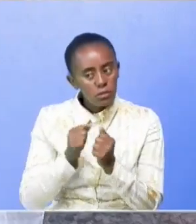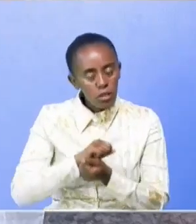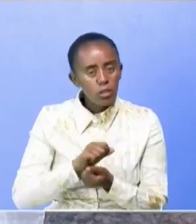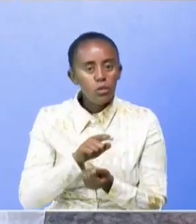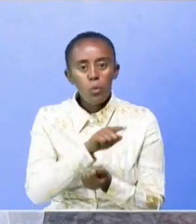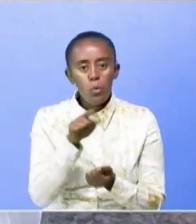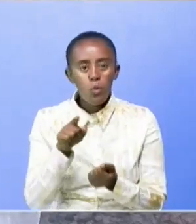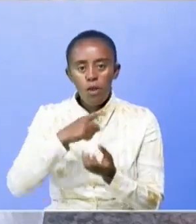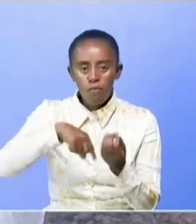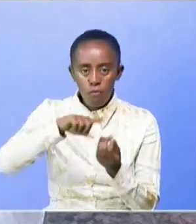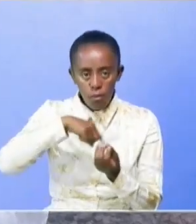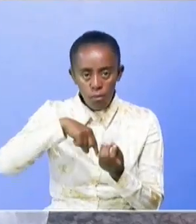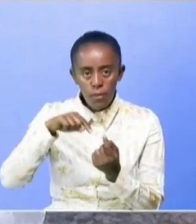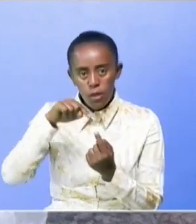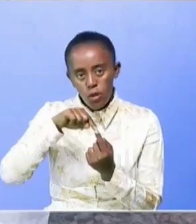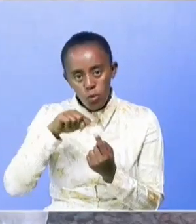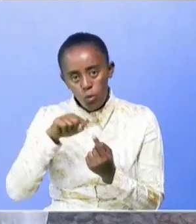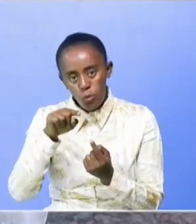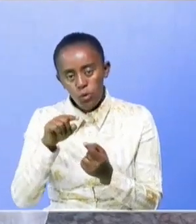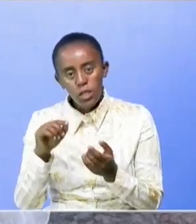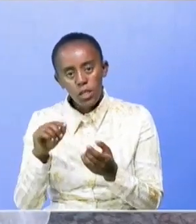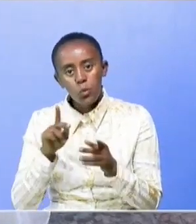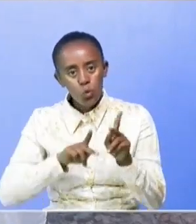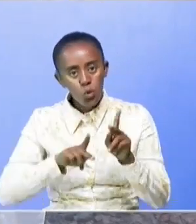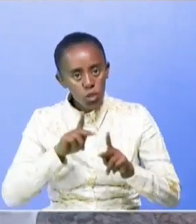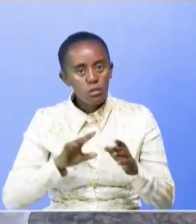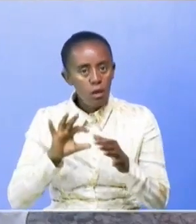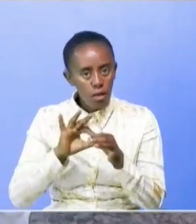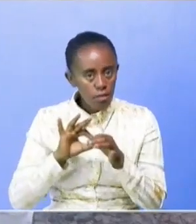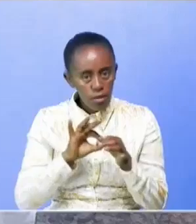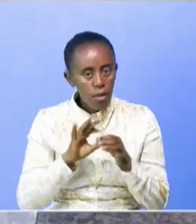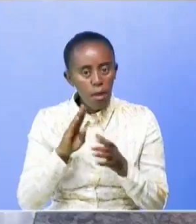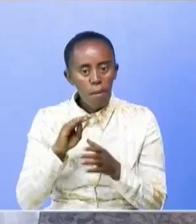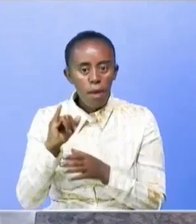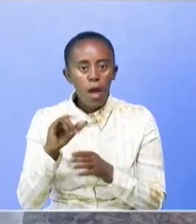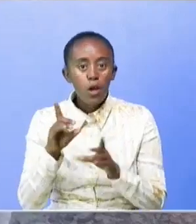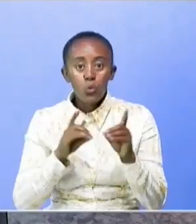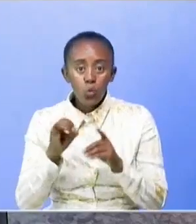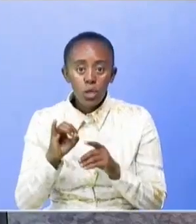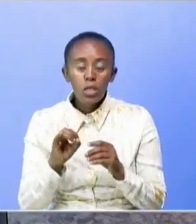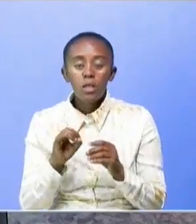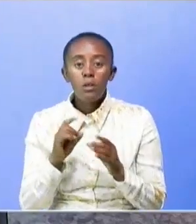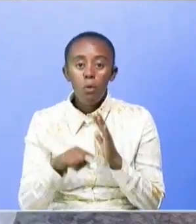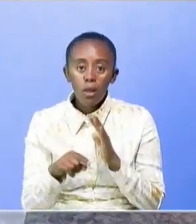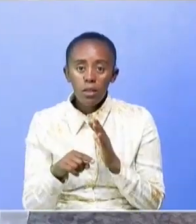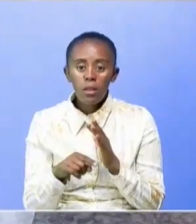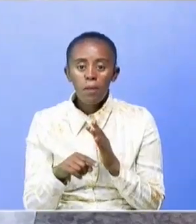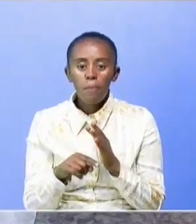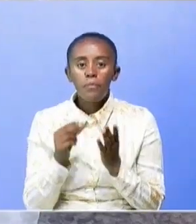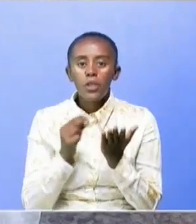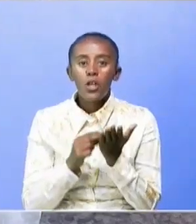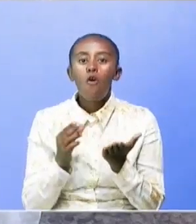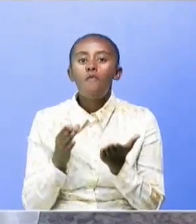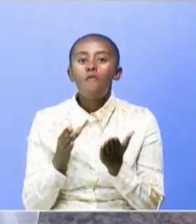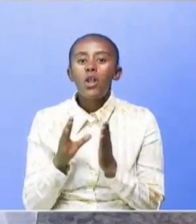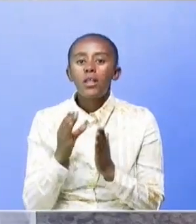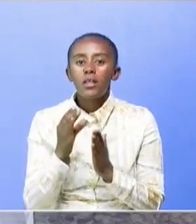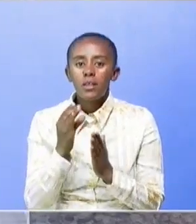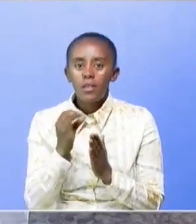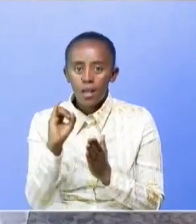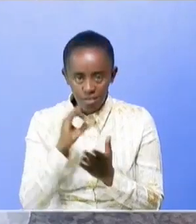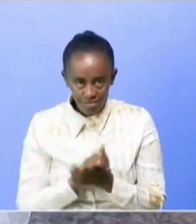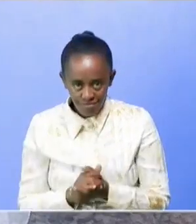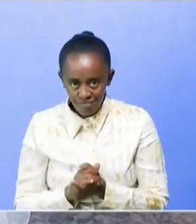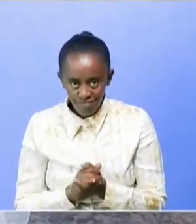your environment, to your society, by doing what? By volunteering. So this